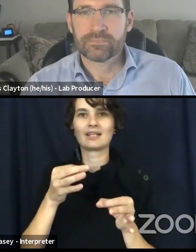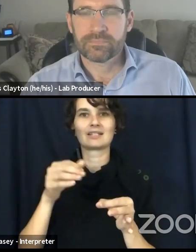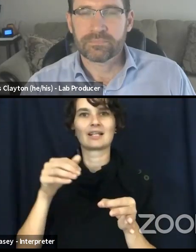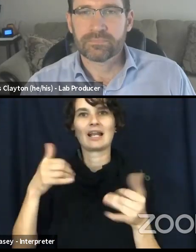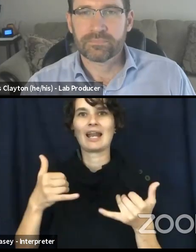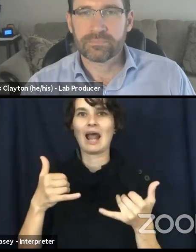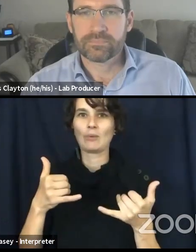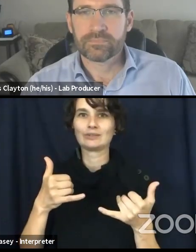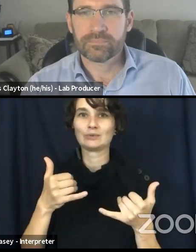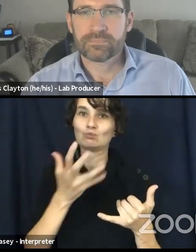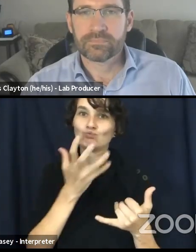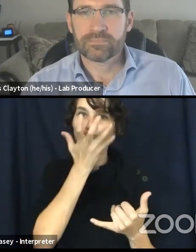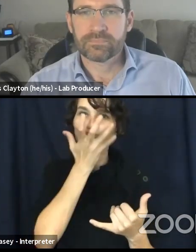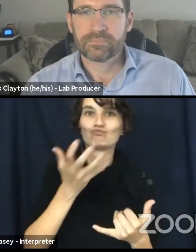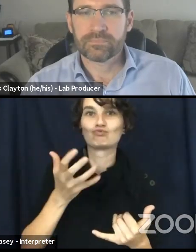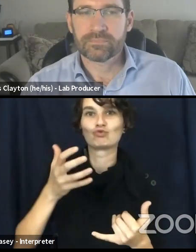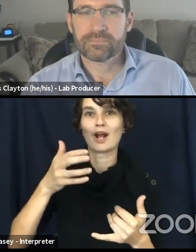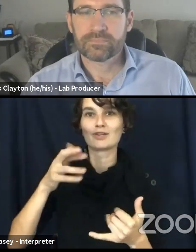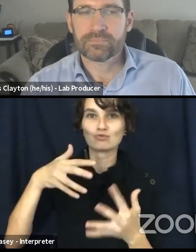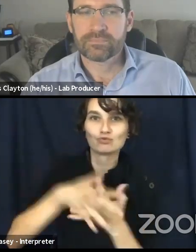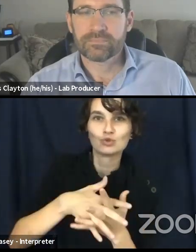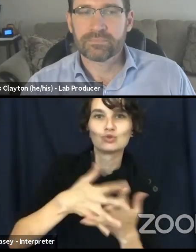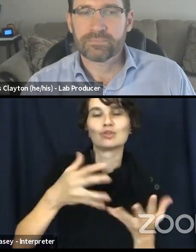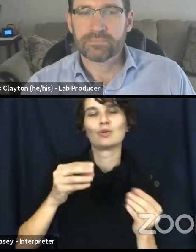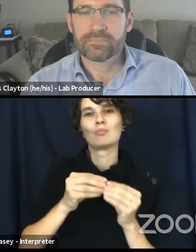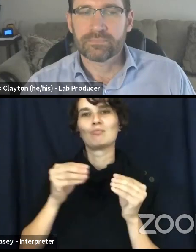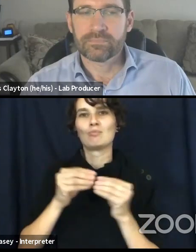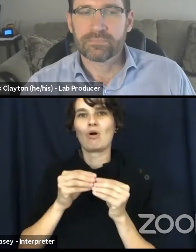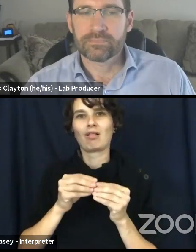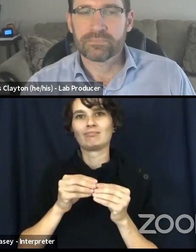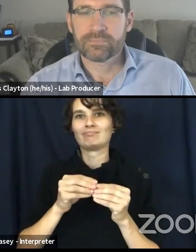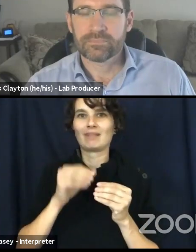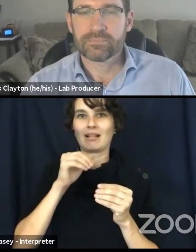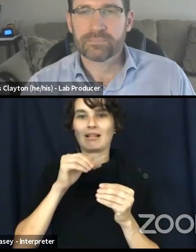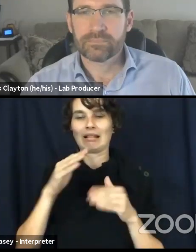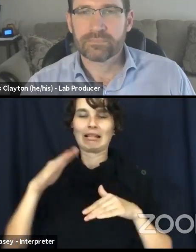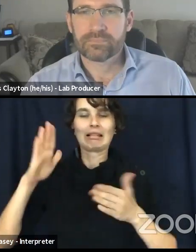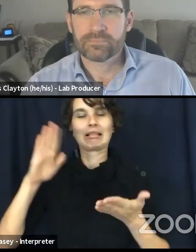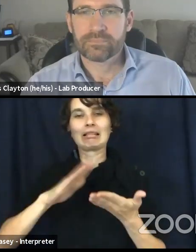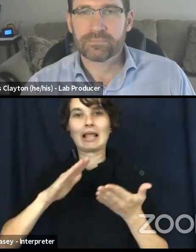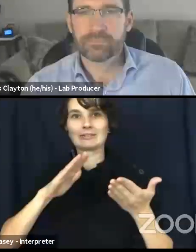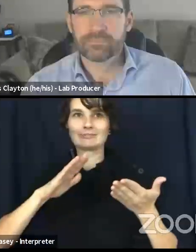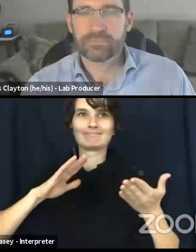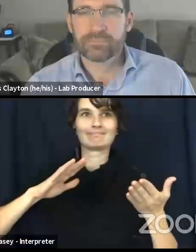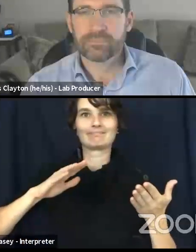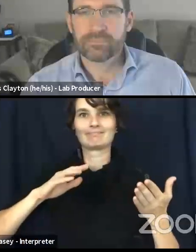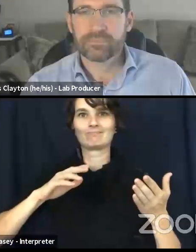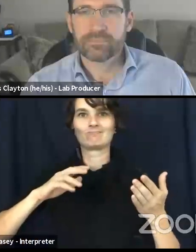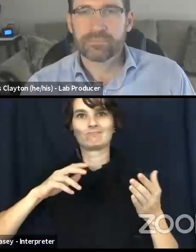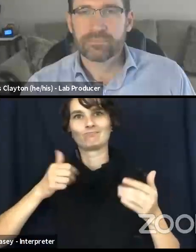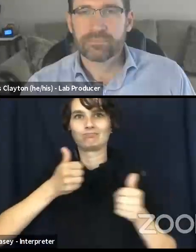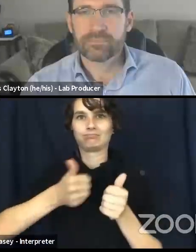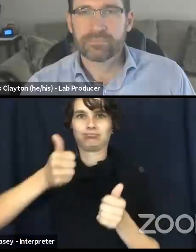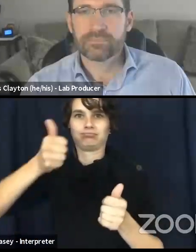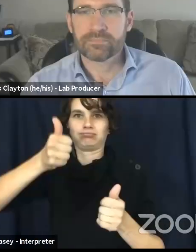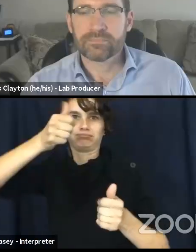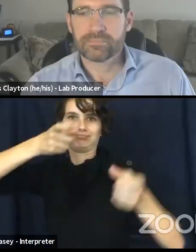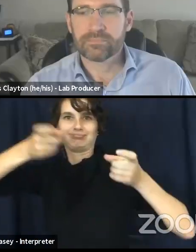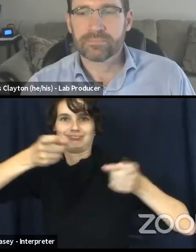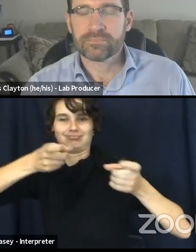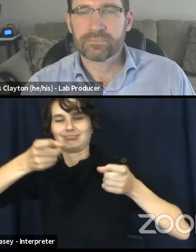of working together. You know, I really believe that it can yield new strategies and short-circuiting biases and hegemonic